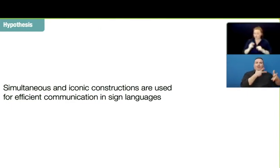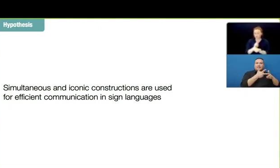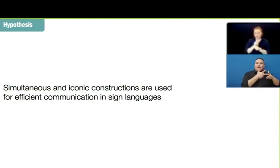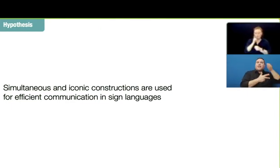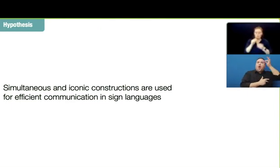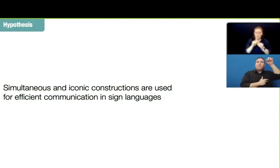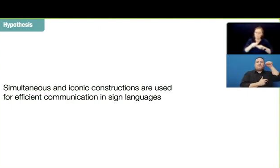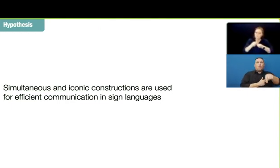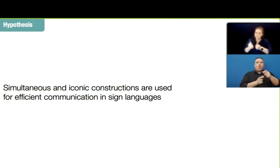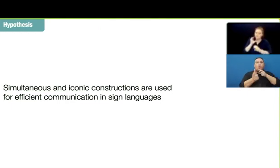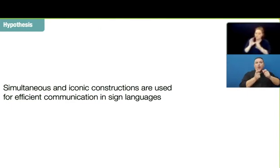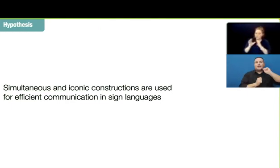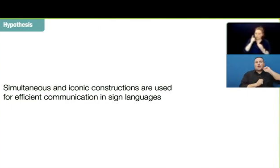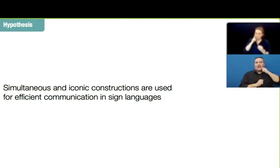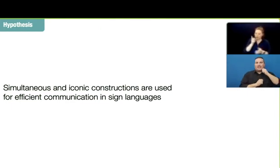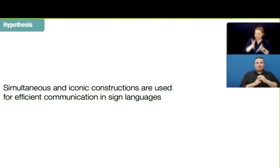languages.